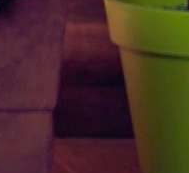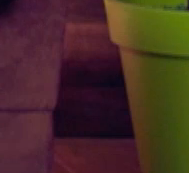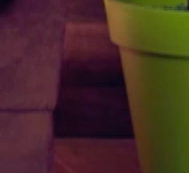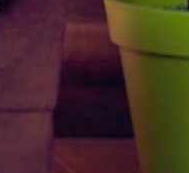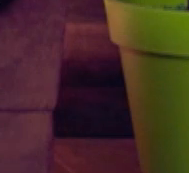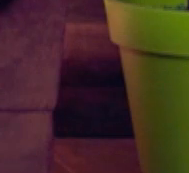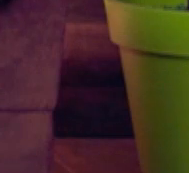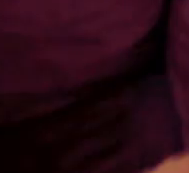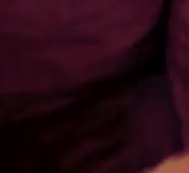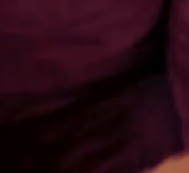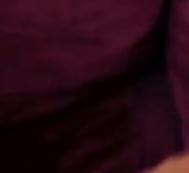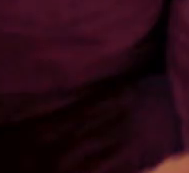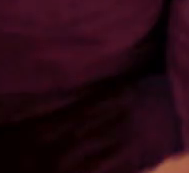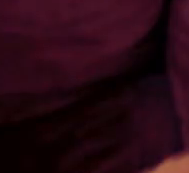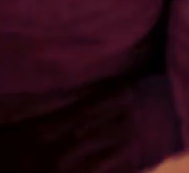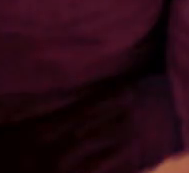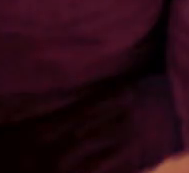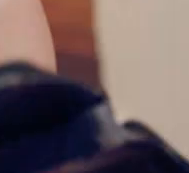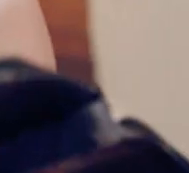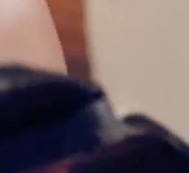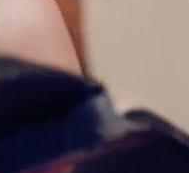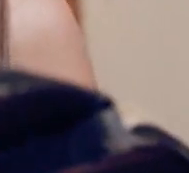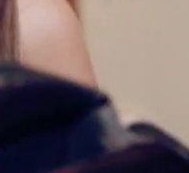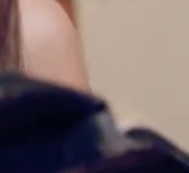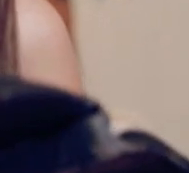our relationship because we can do things for the ministry together.